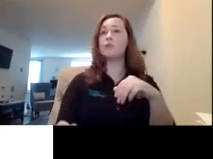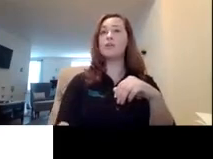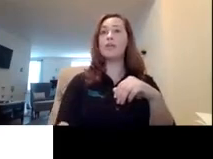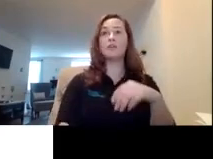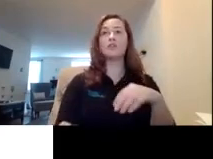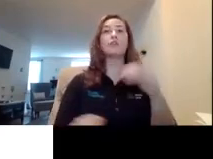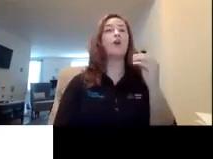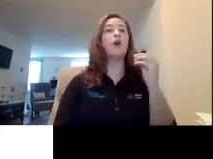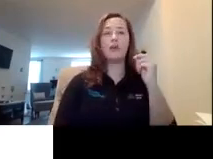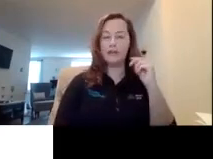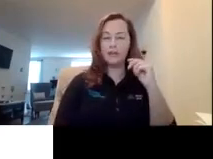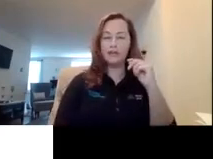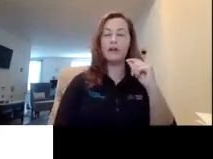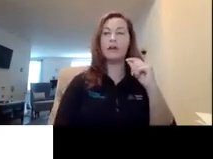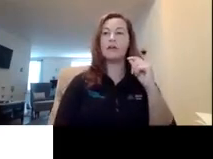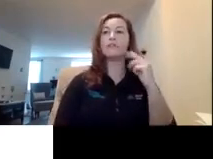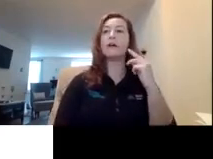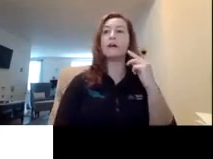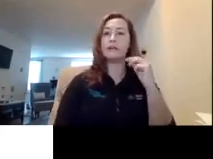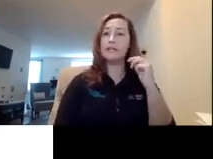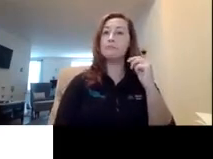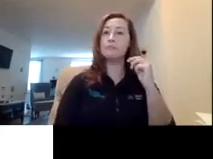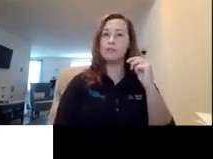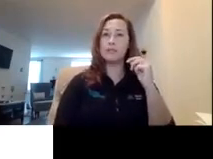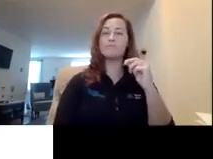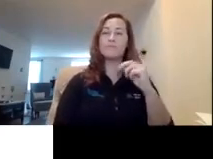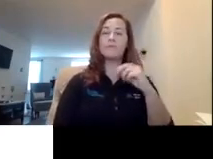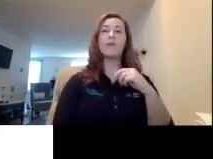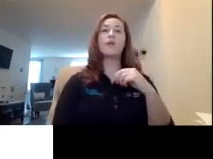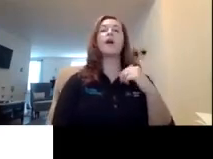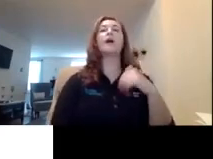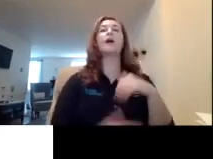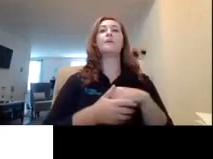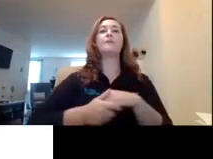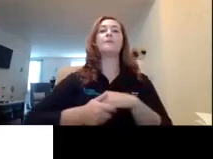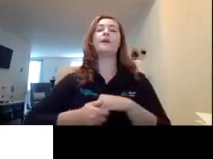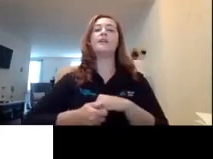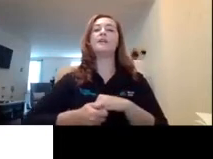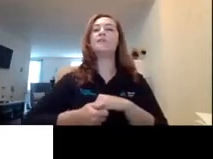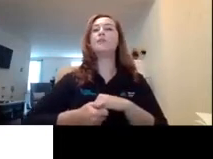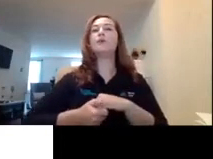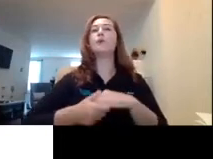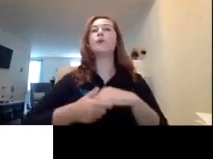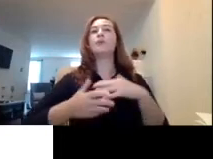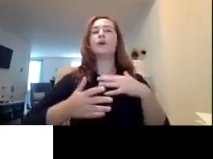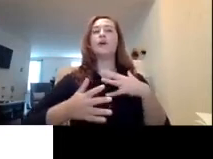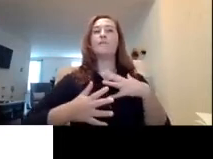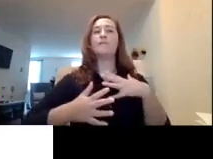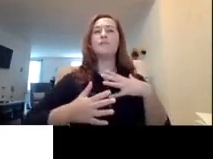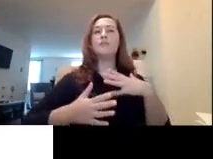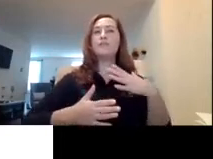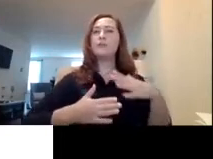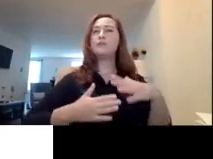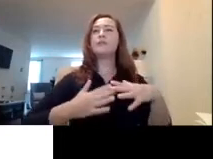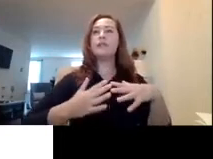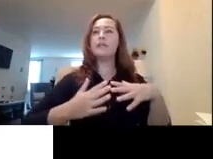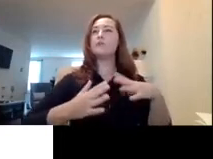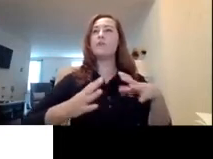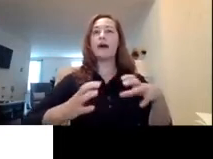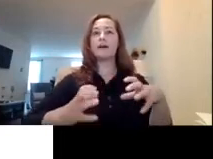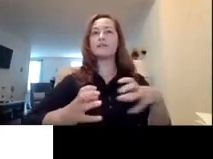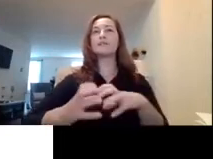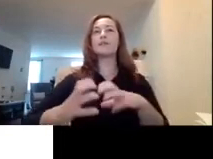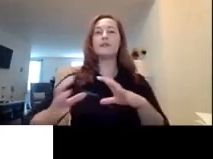written communication and a lot of lip reading. And even though there are different